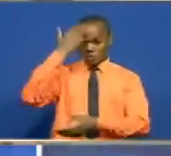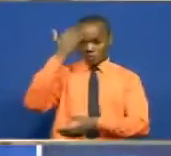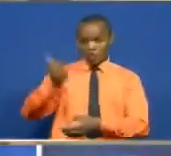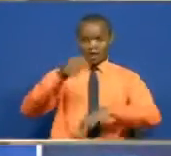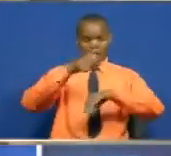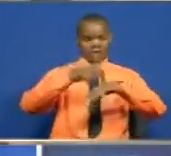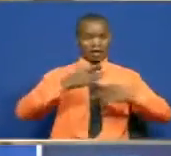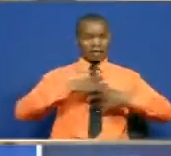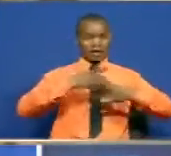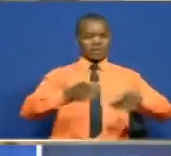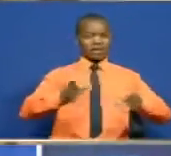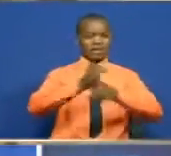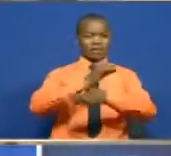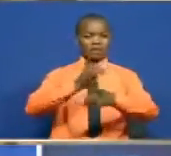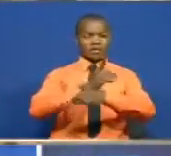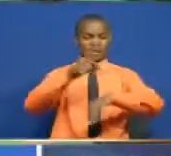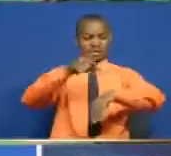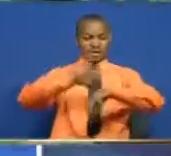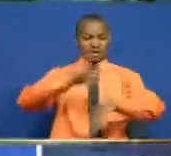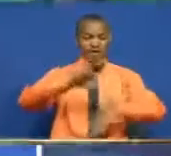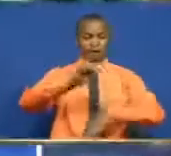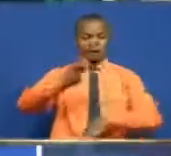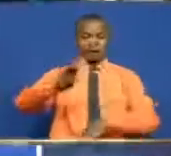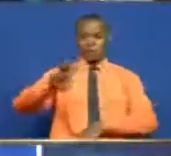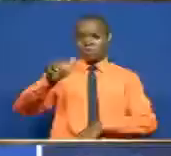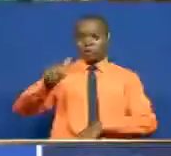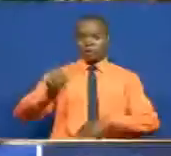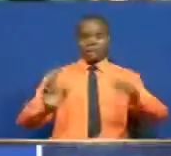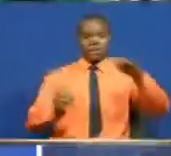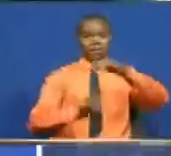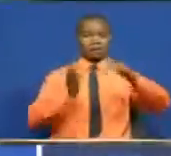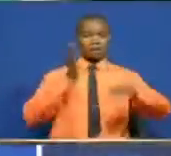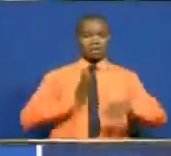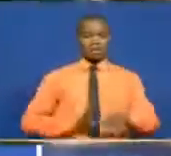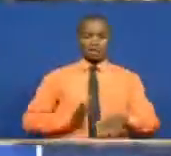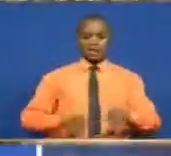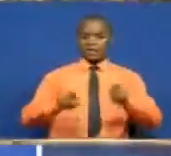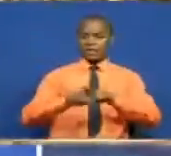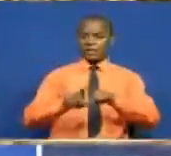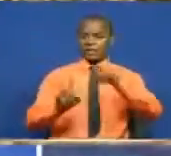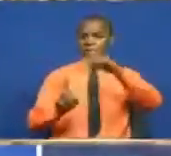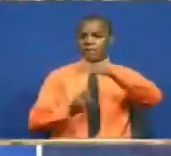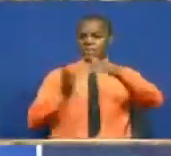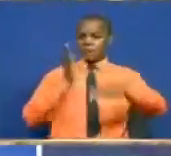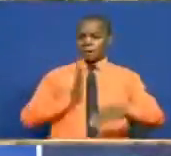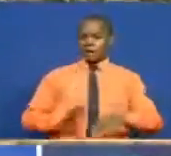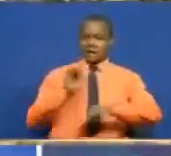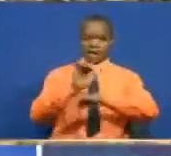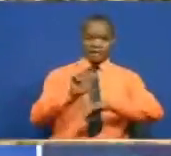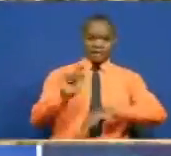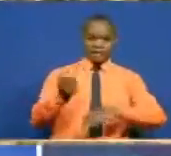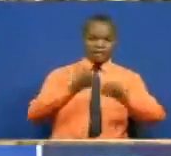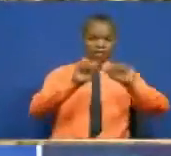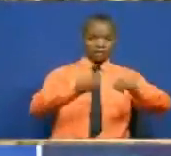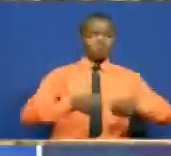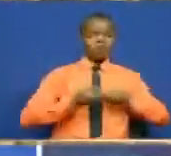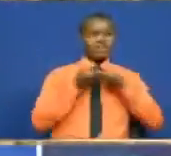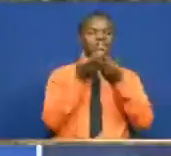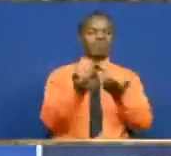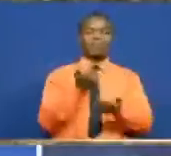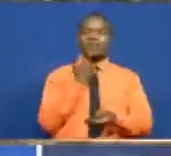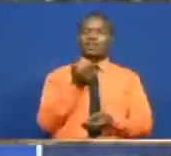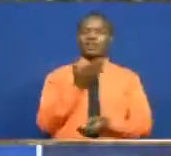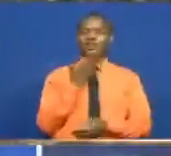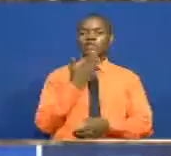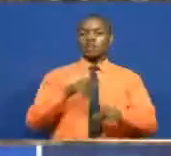interest. During the Comesa Council of Ministers' 41st meeting, the ministers urged Kenya to share details of its sugar deficit with other